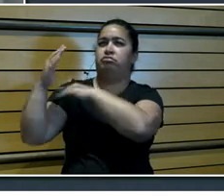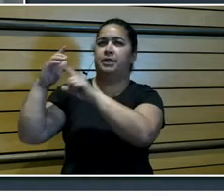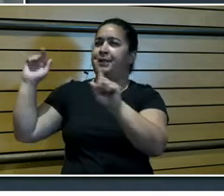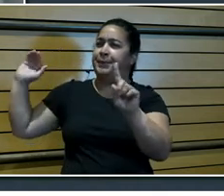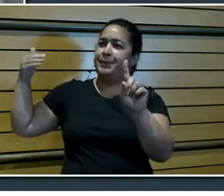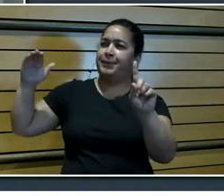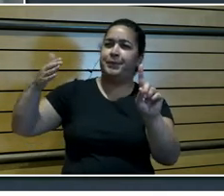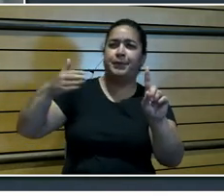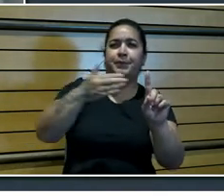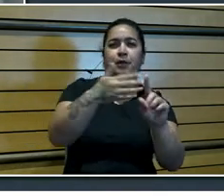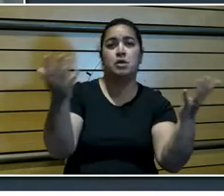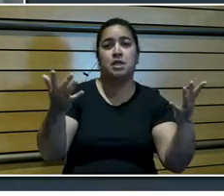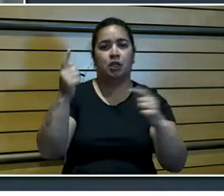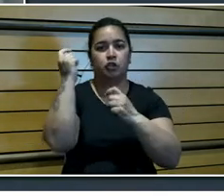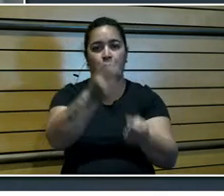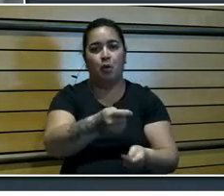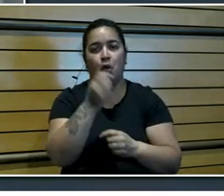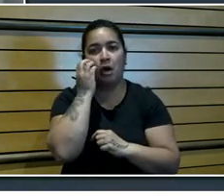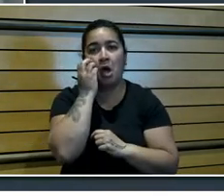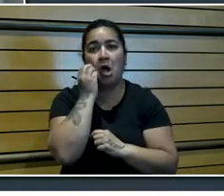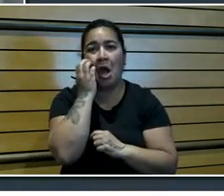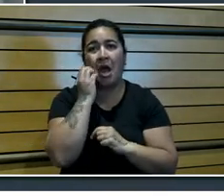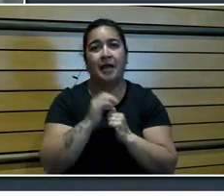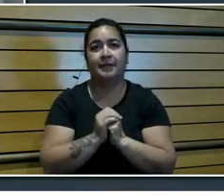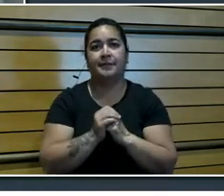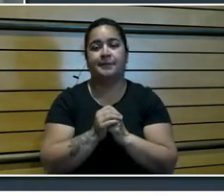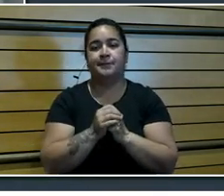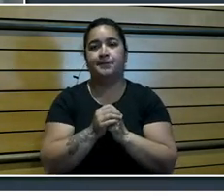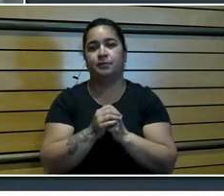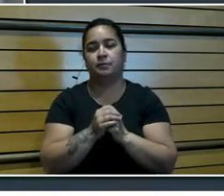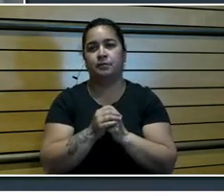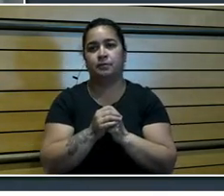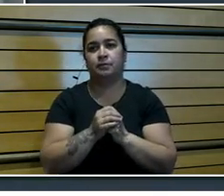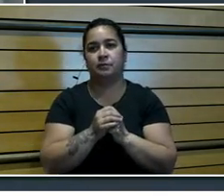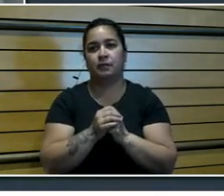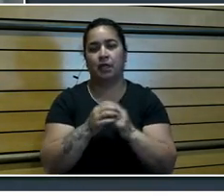Nuiatia. There he lived with Hameme.